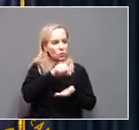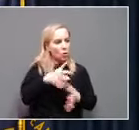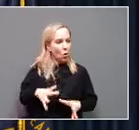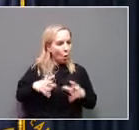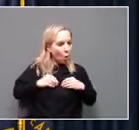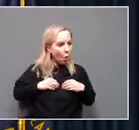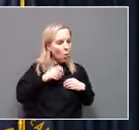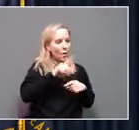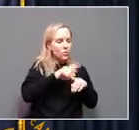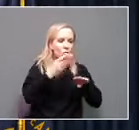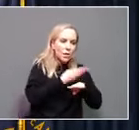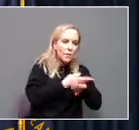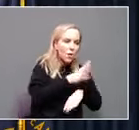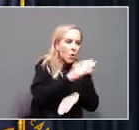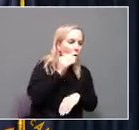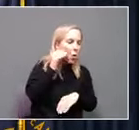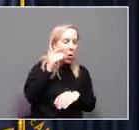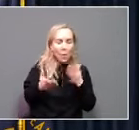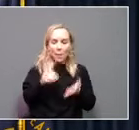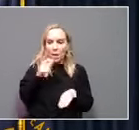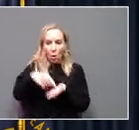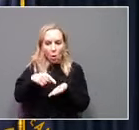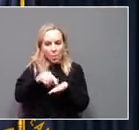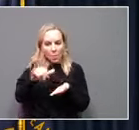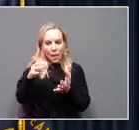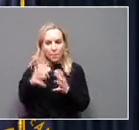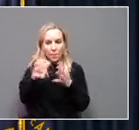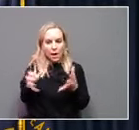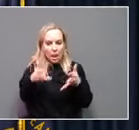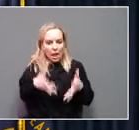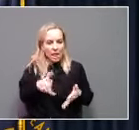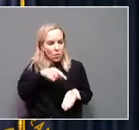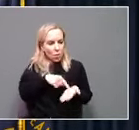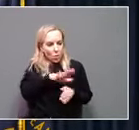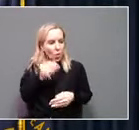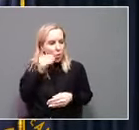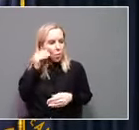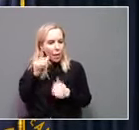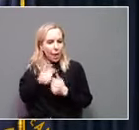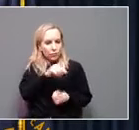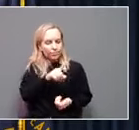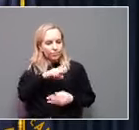or didn't owe nearly as much on it. Al Cross.